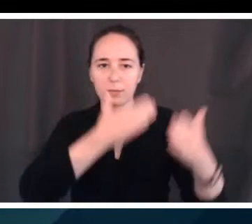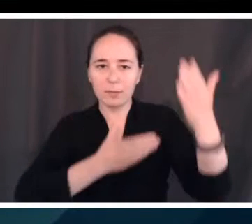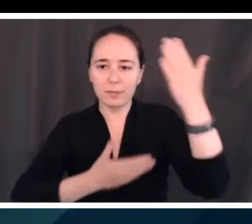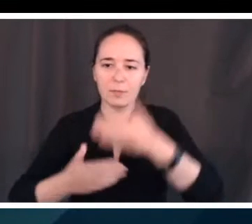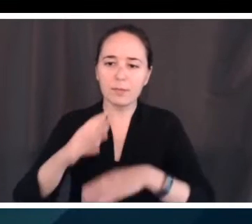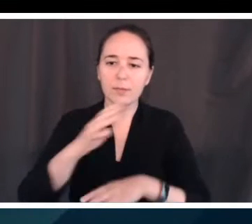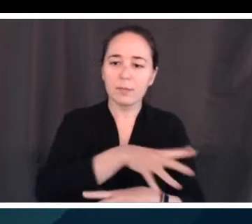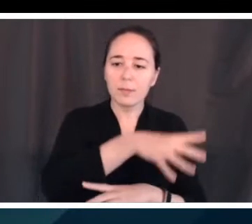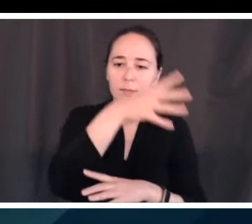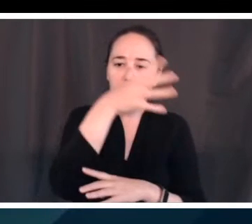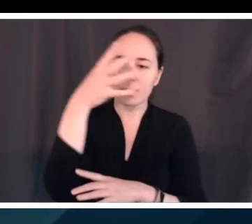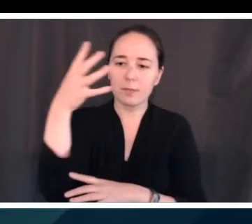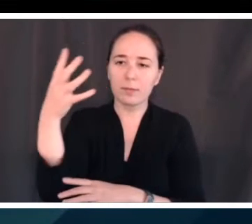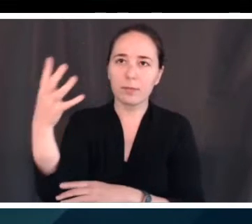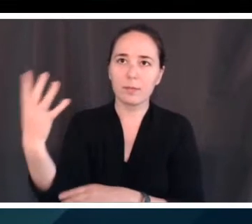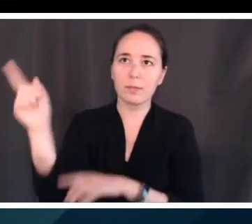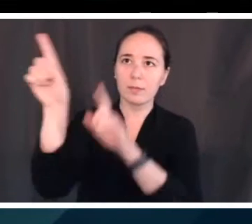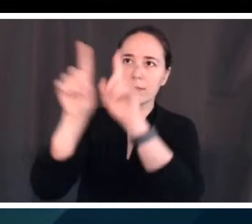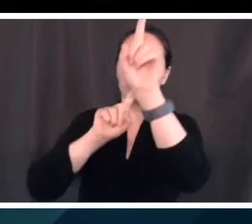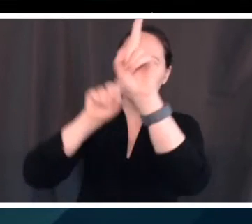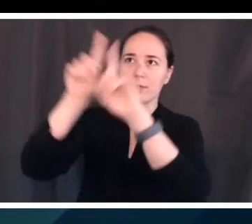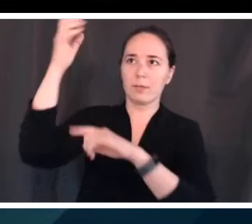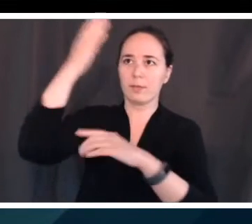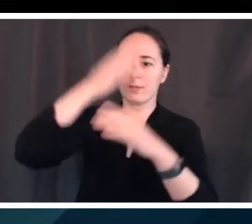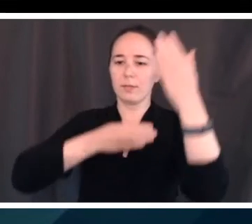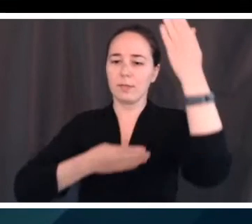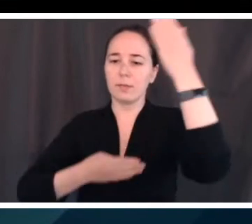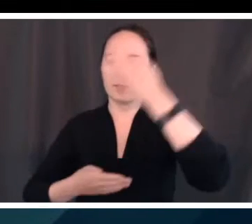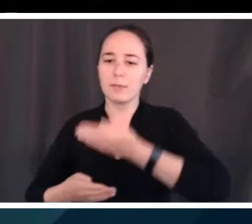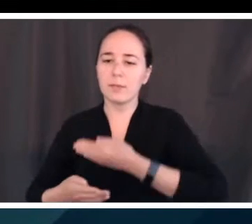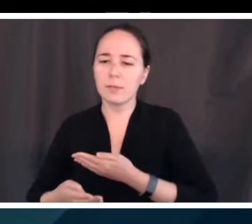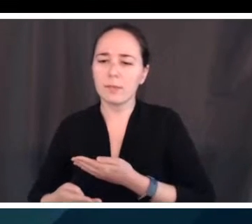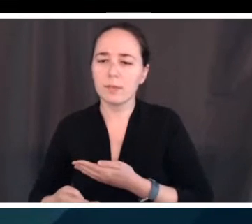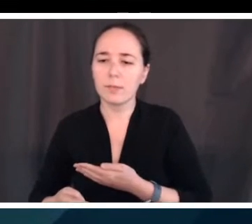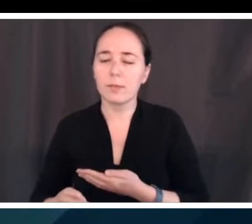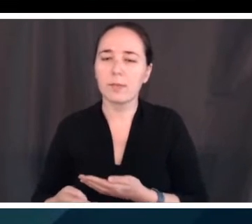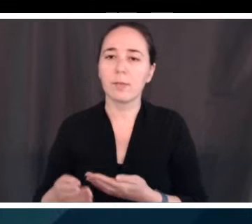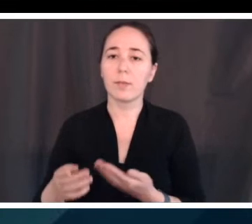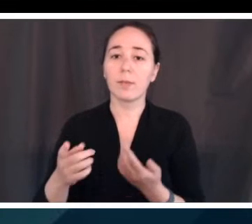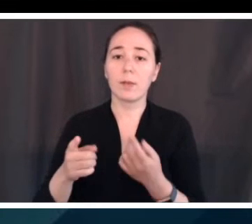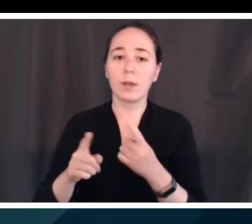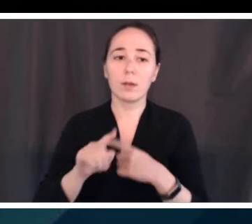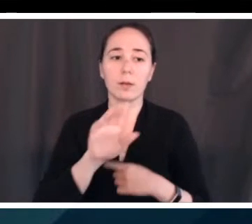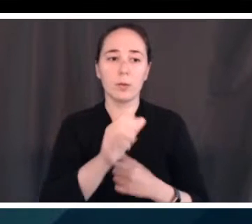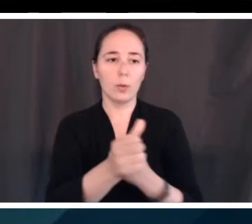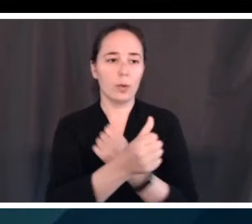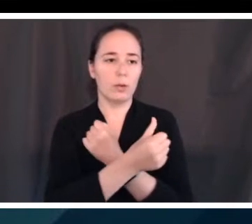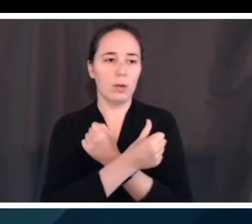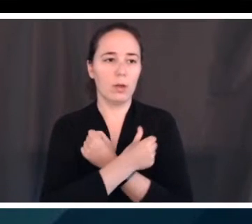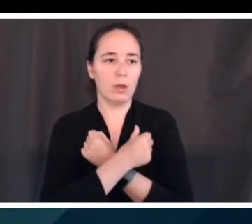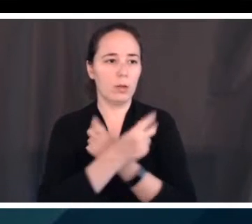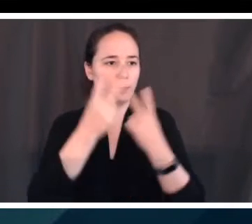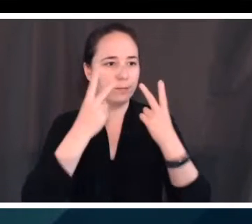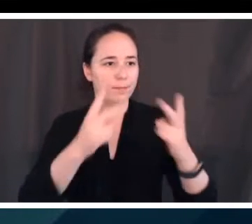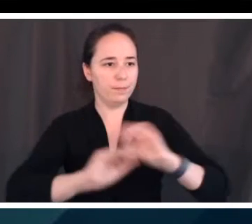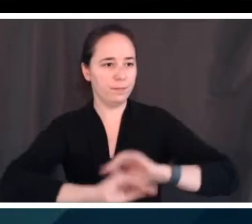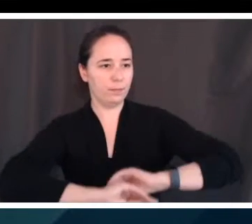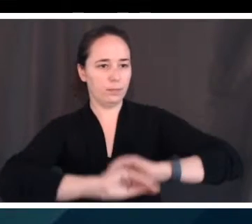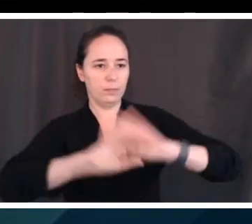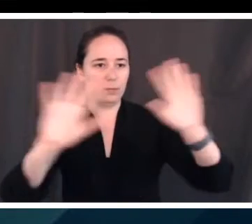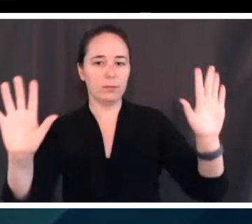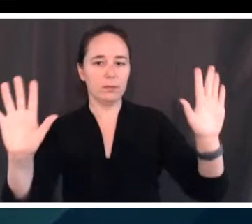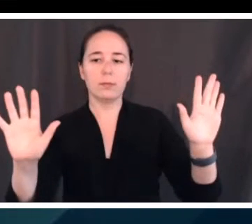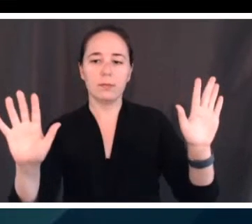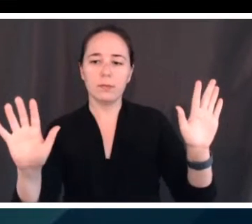and the stars that shine above. But I never miss the colors of your love.